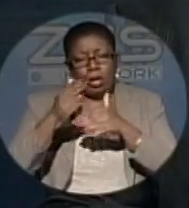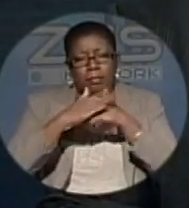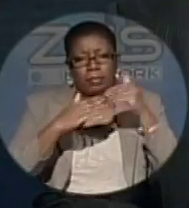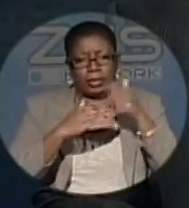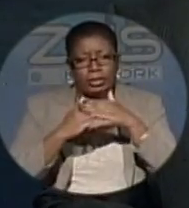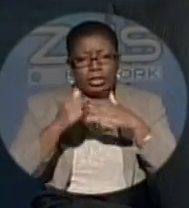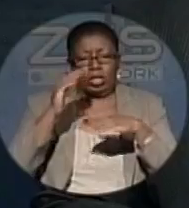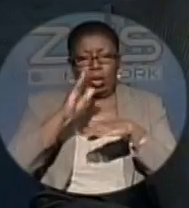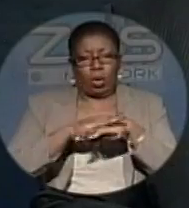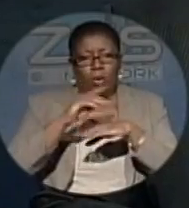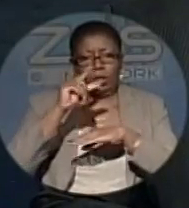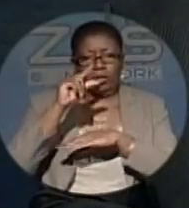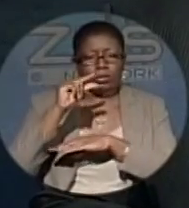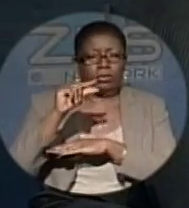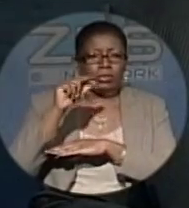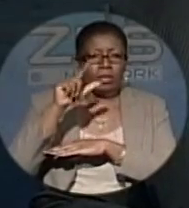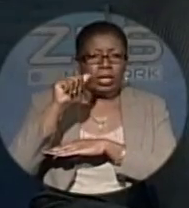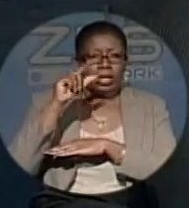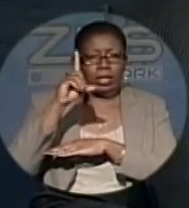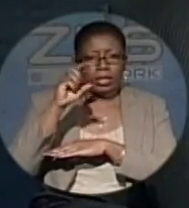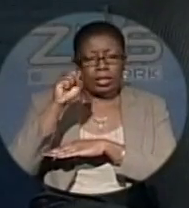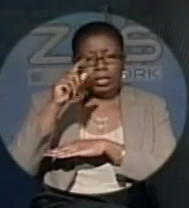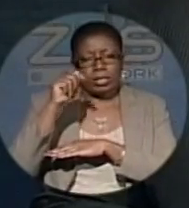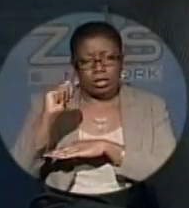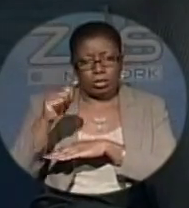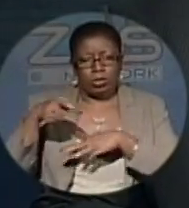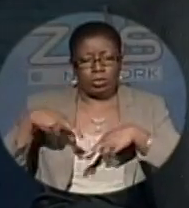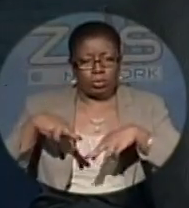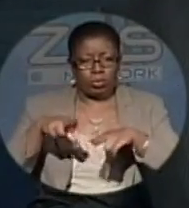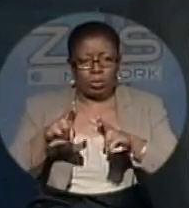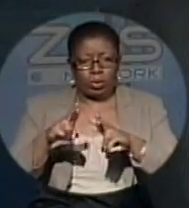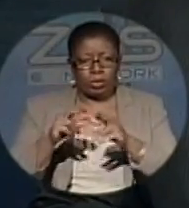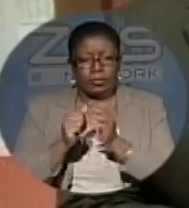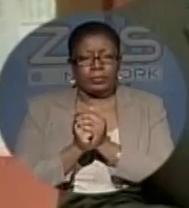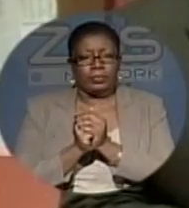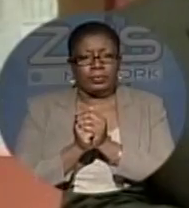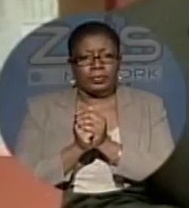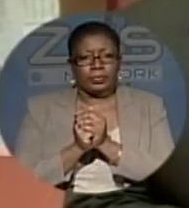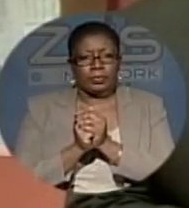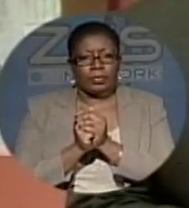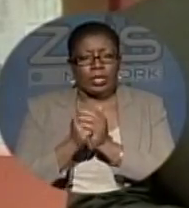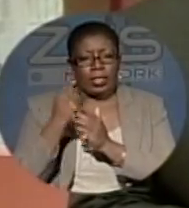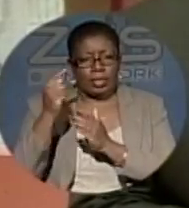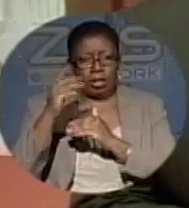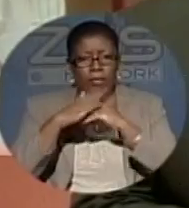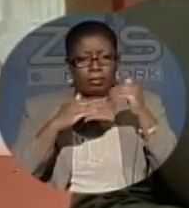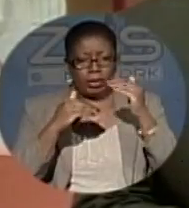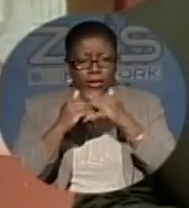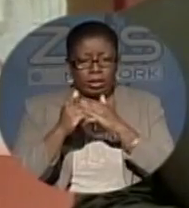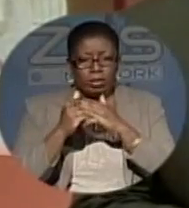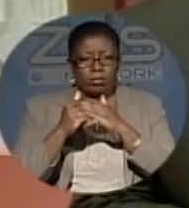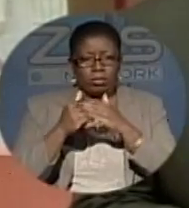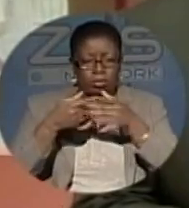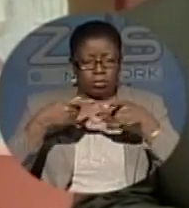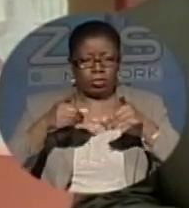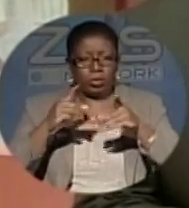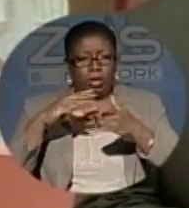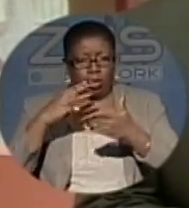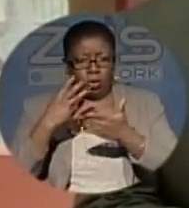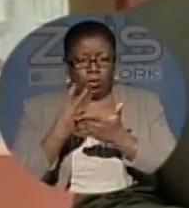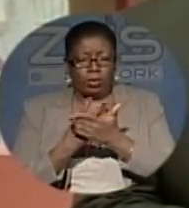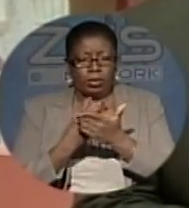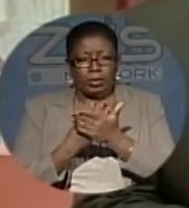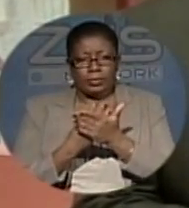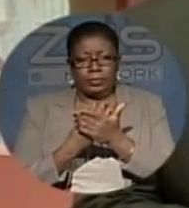Director Captain Stephen Russell says he visited the site this past week. But the building is progressing very well. There was a slight delay, but we're back on track